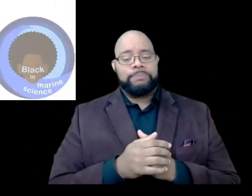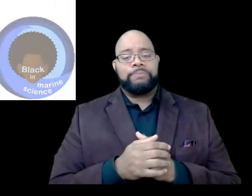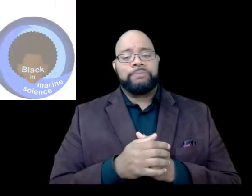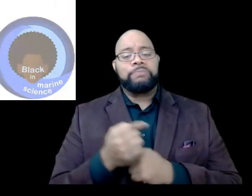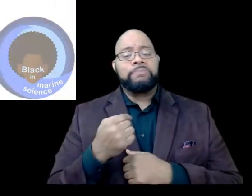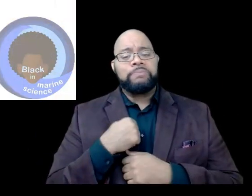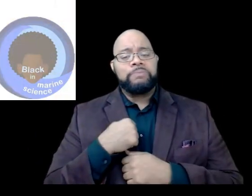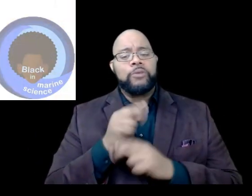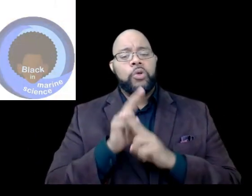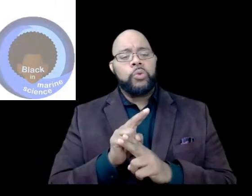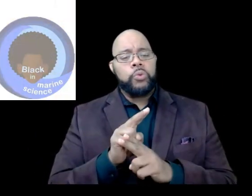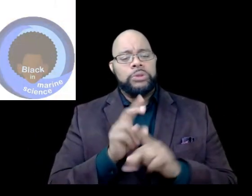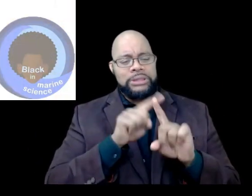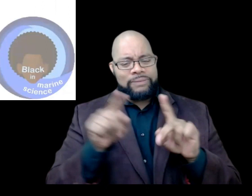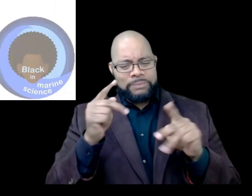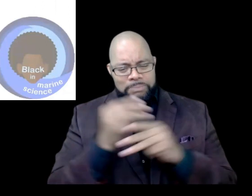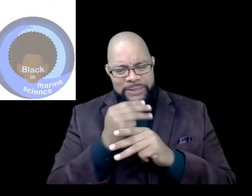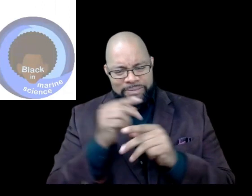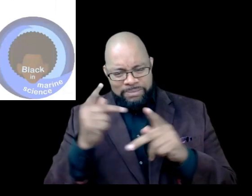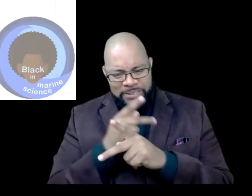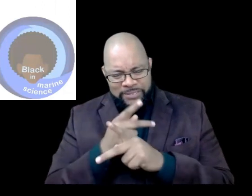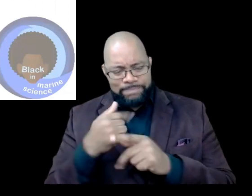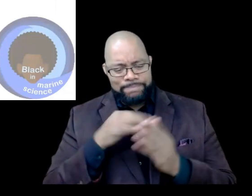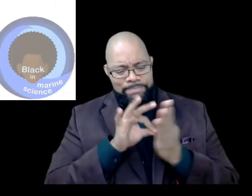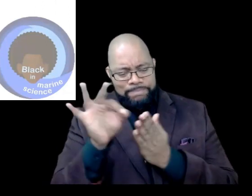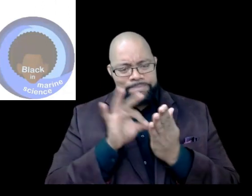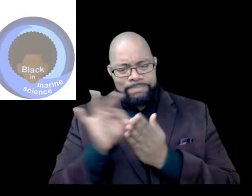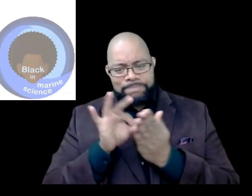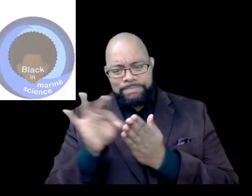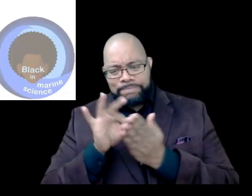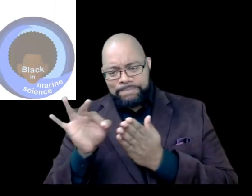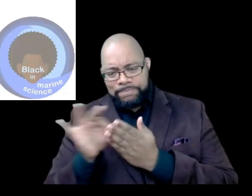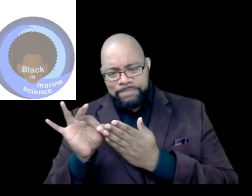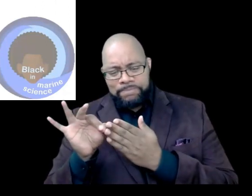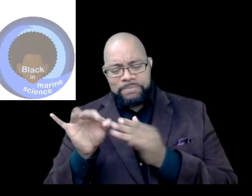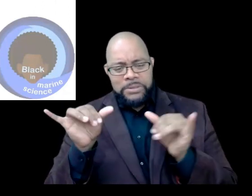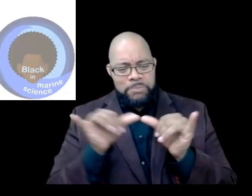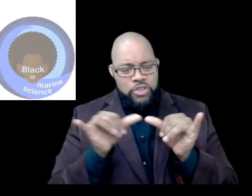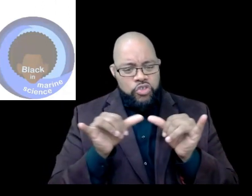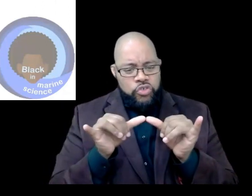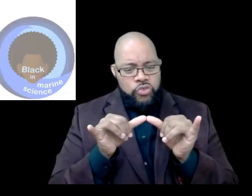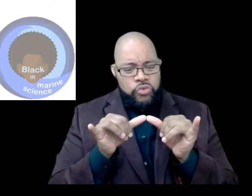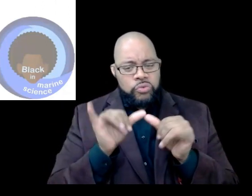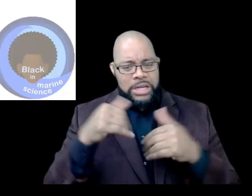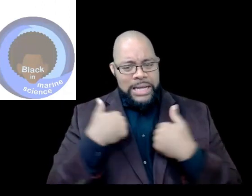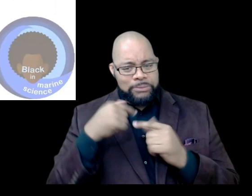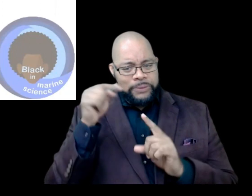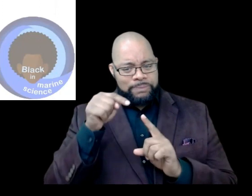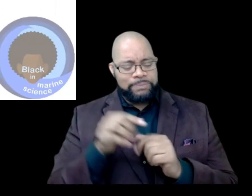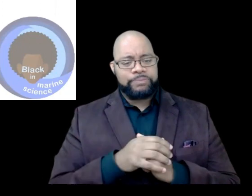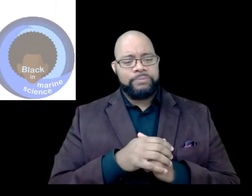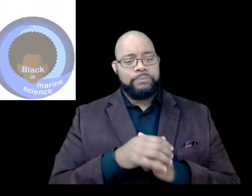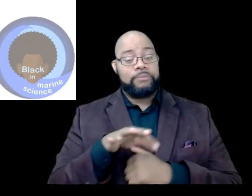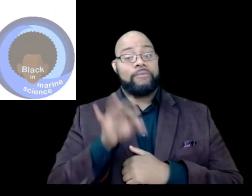I did is I used quadrats and I counted and measured these